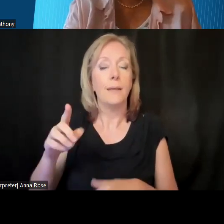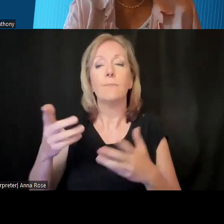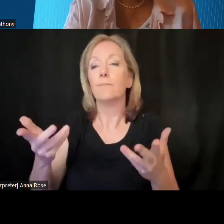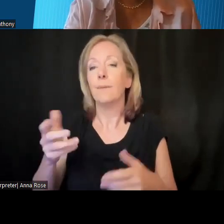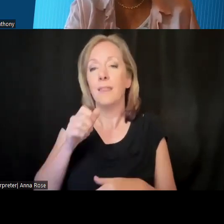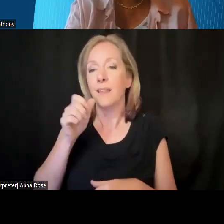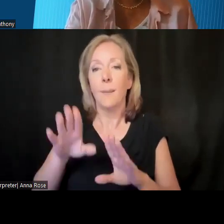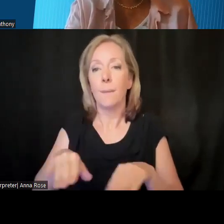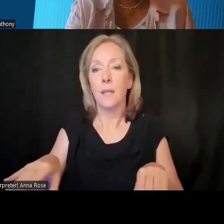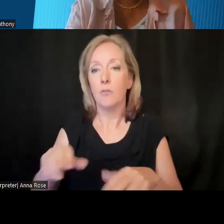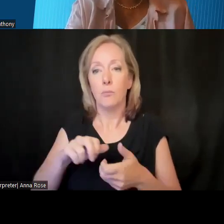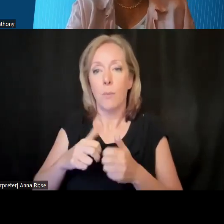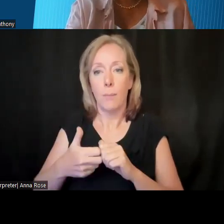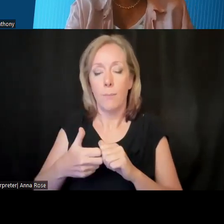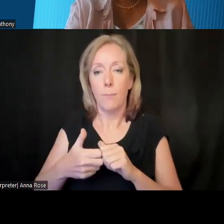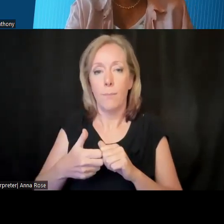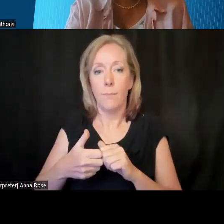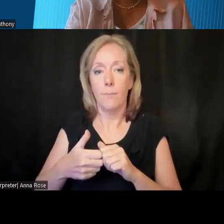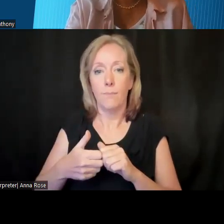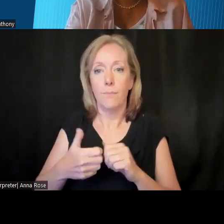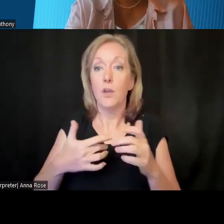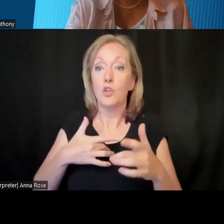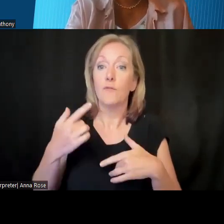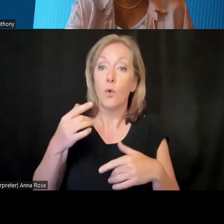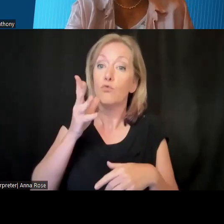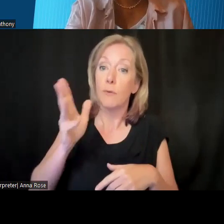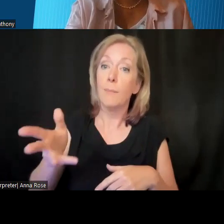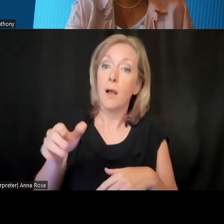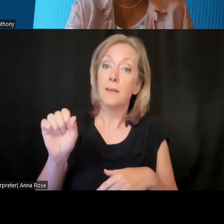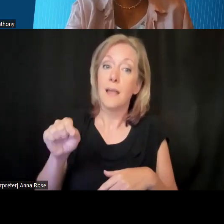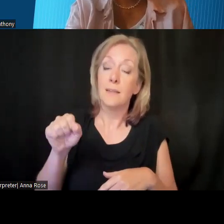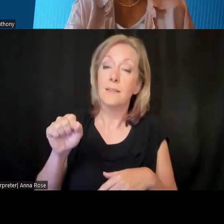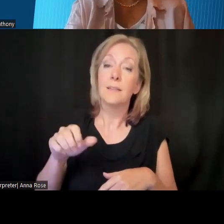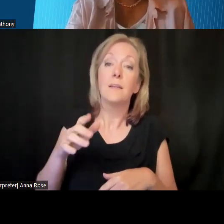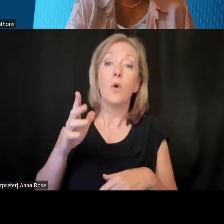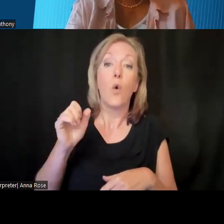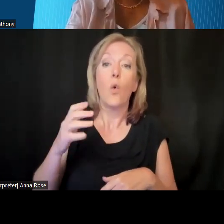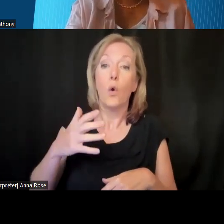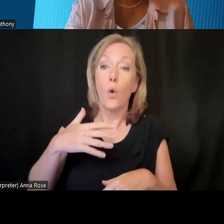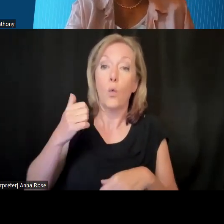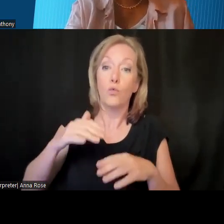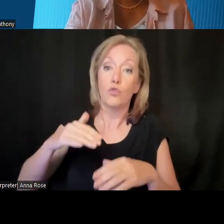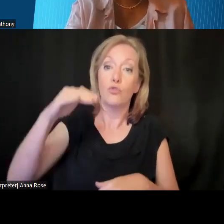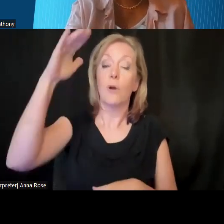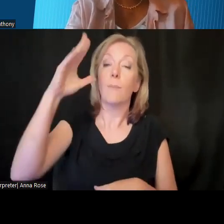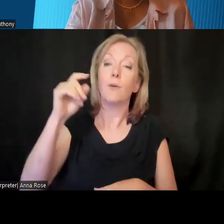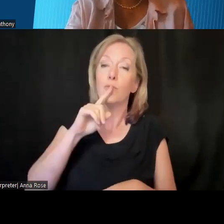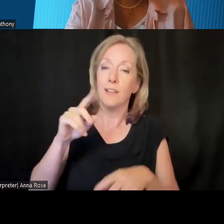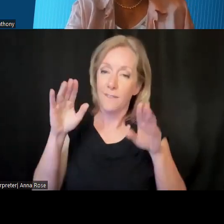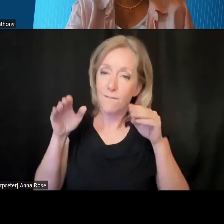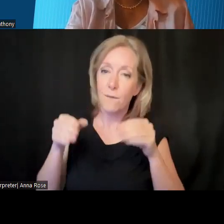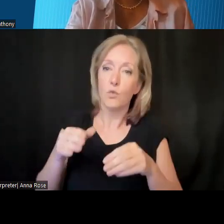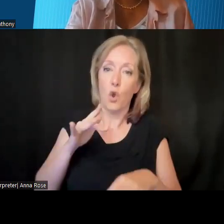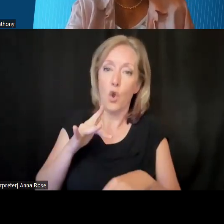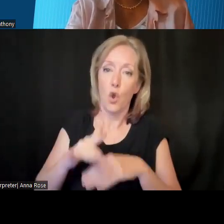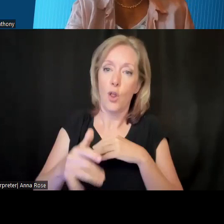not a pediatric vision concern. It's concern for grandma, it's concern for kids as they get older. But from our perspective, we're really looking at